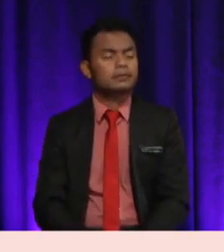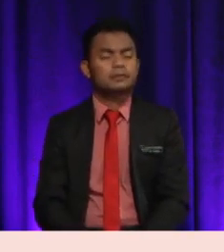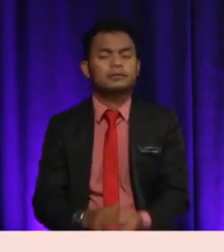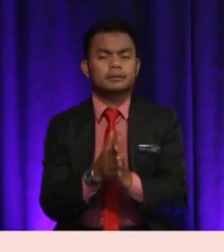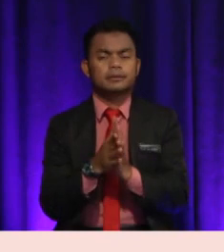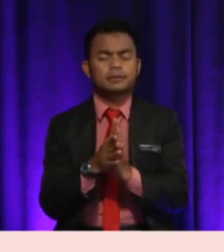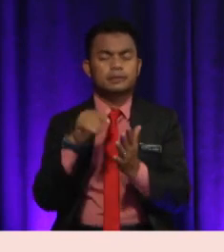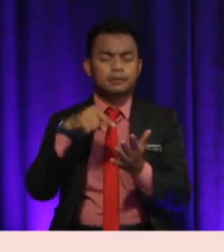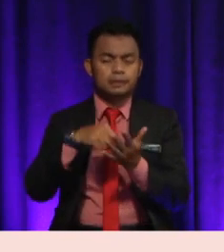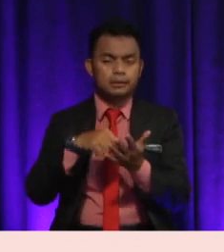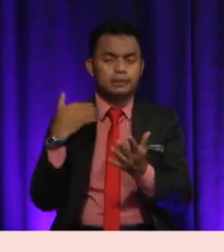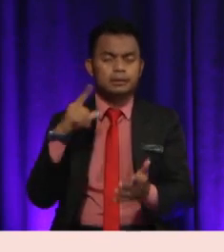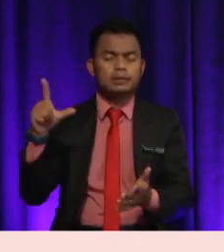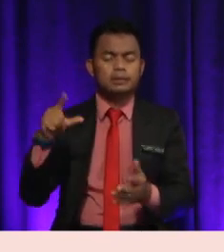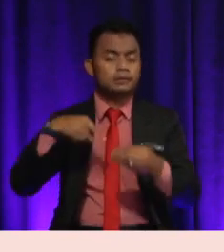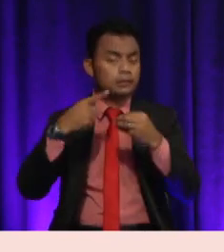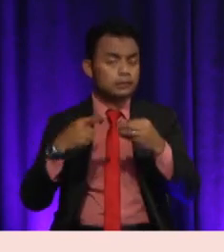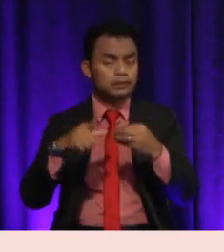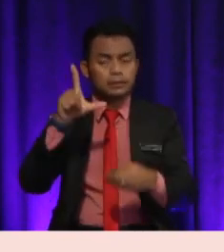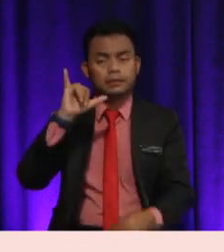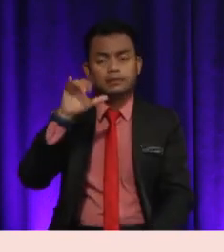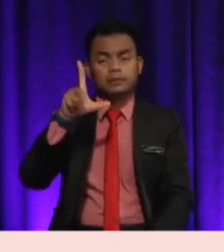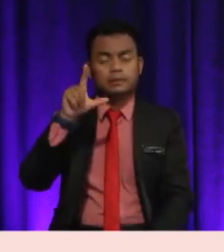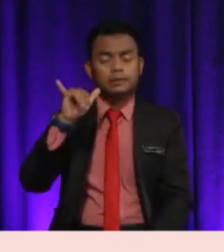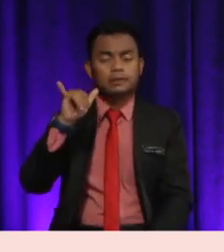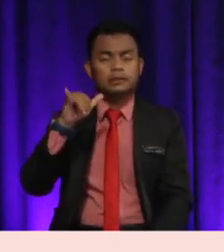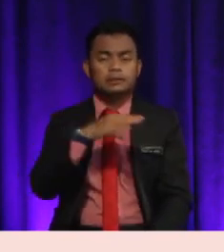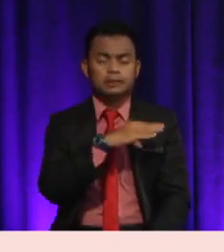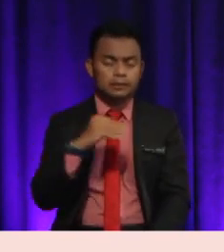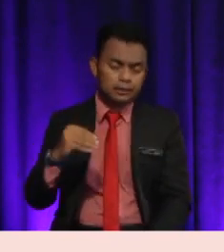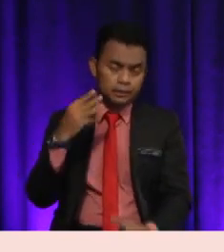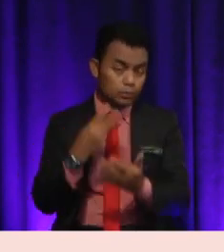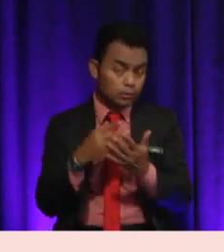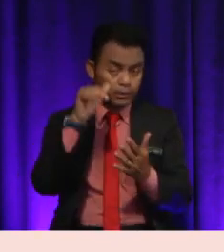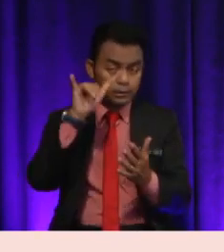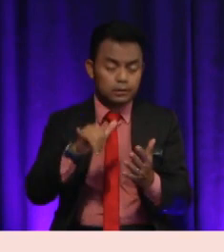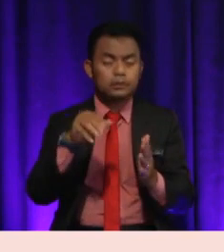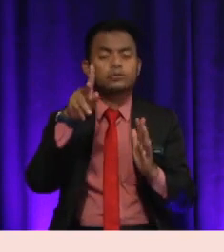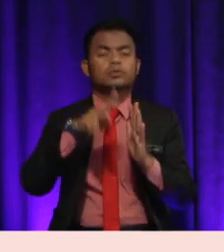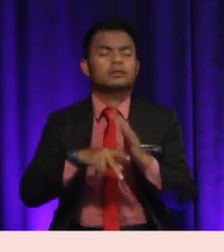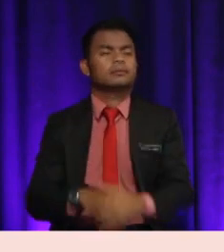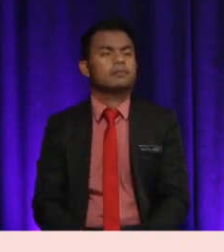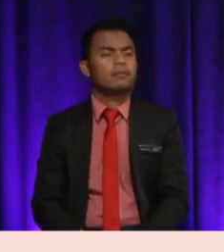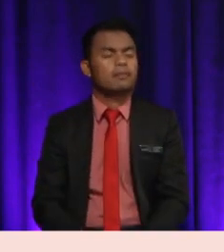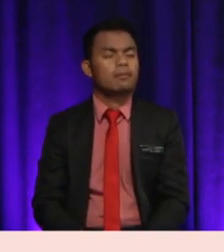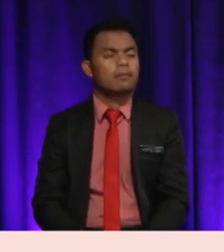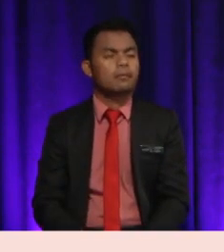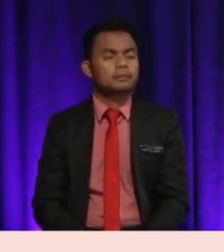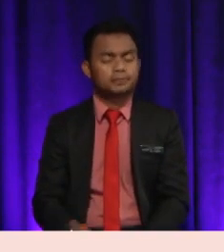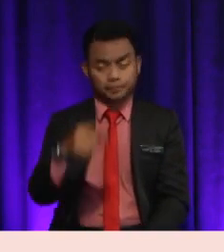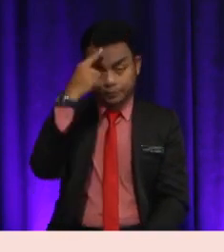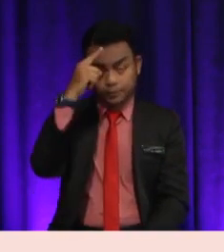tight budget and also the types of photography that's available to her. Okay, for the next